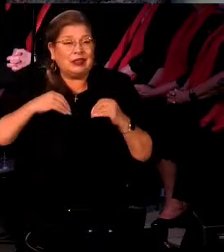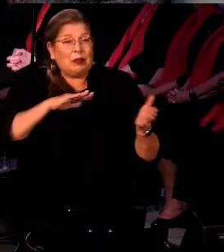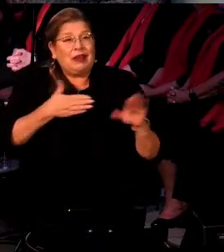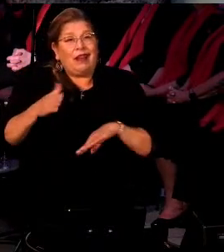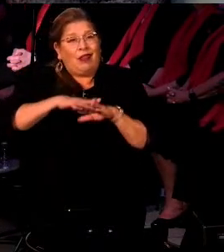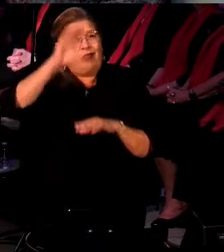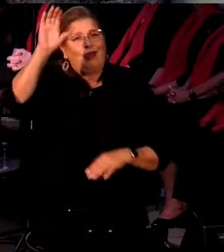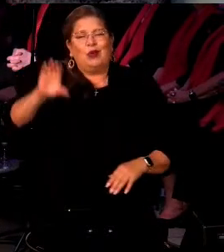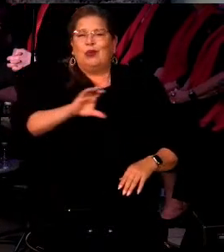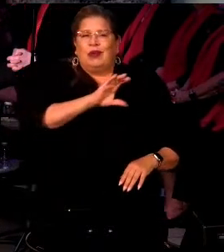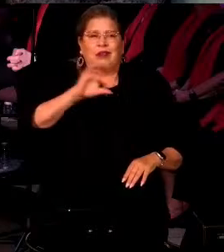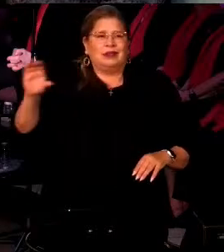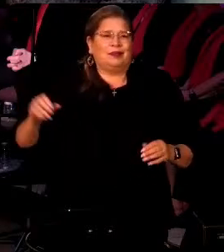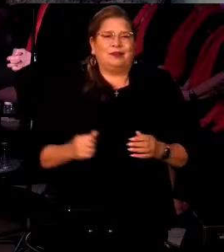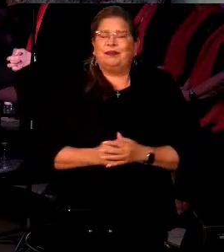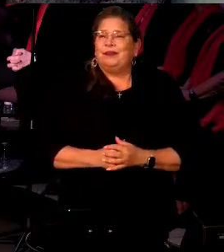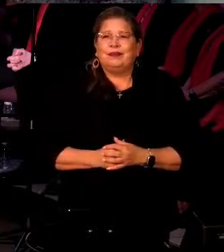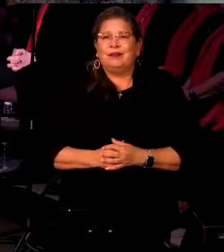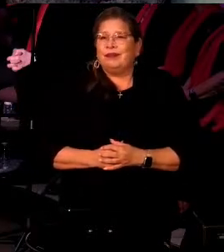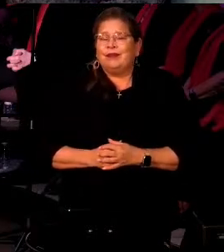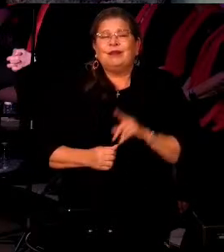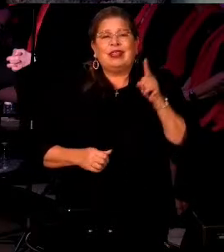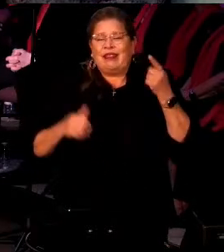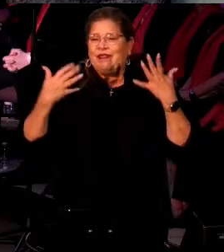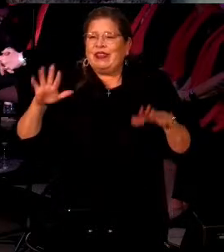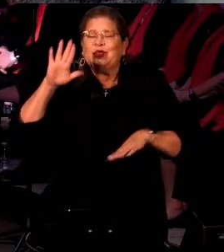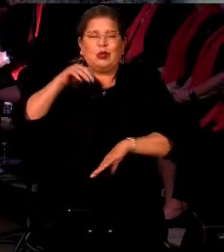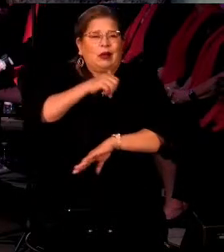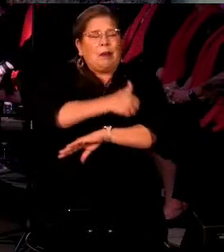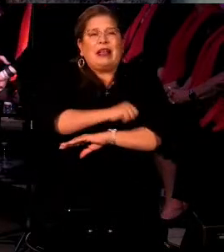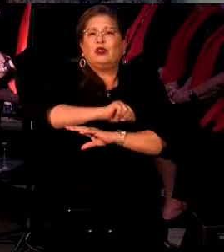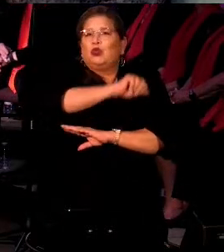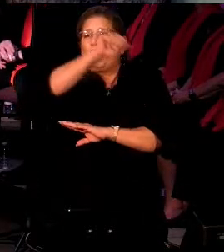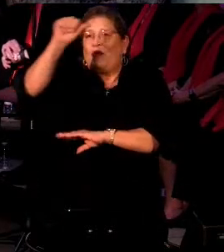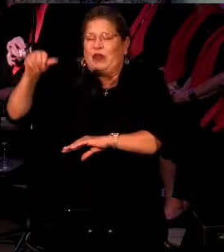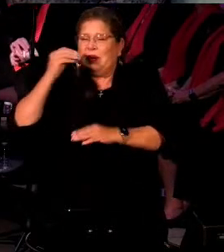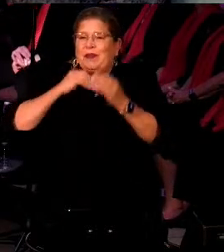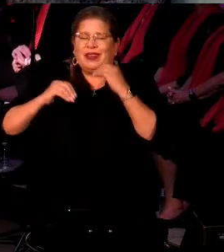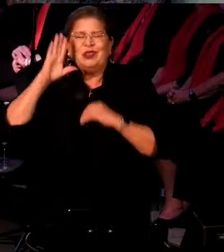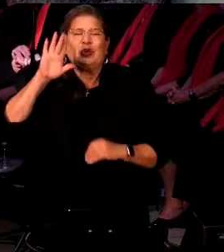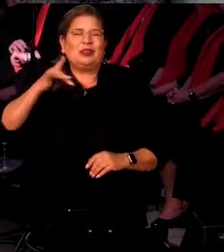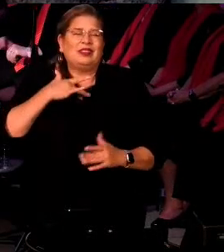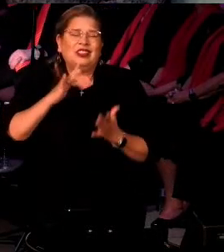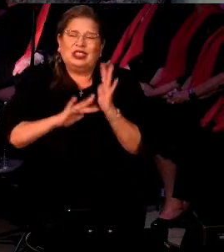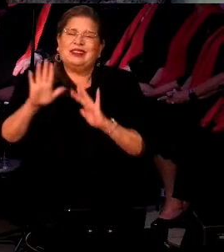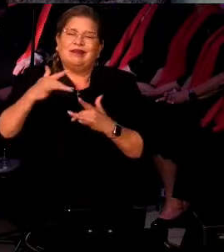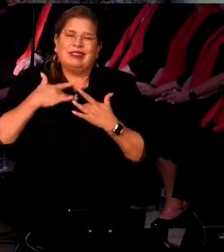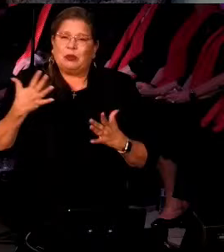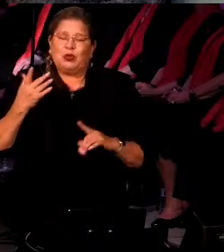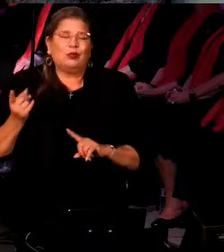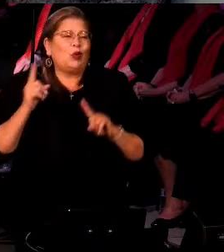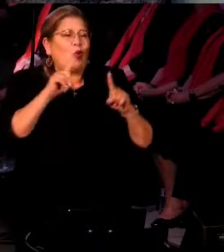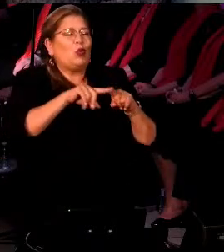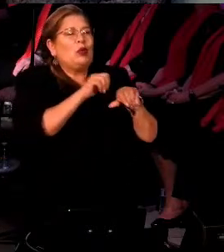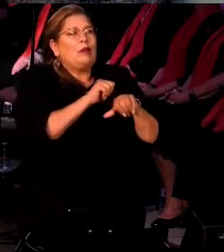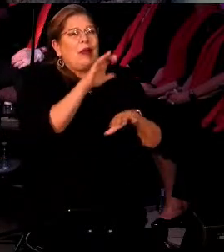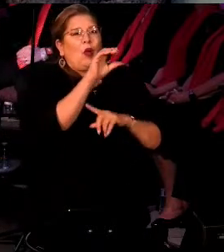cross. They had finished the Passover meal, and as Jesus was known to do, he went to the Mount of Olives to